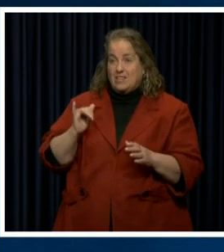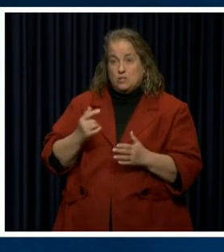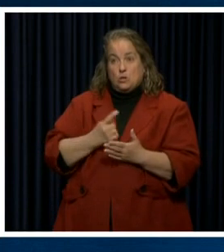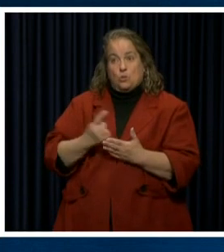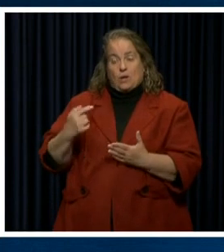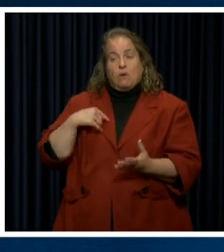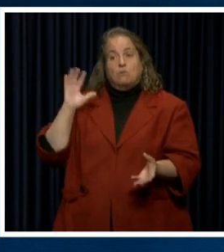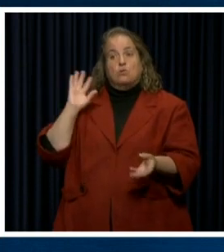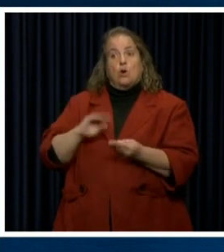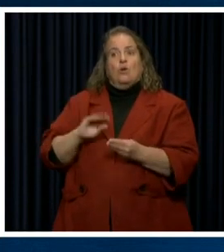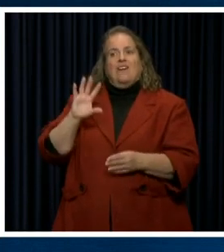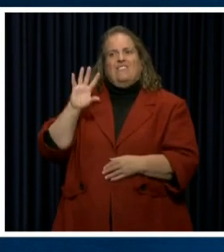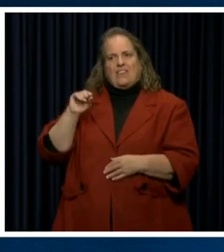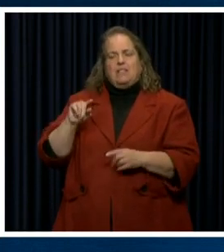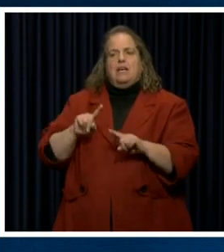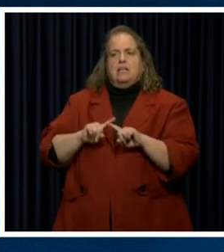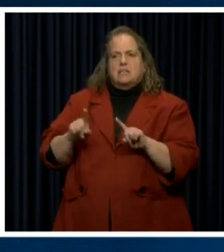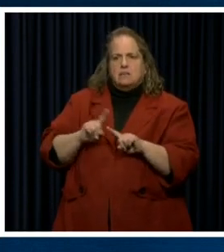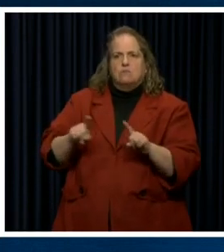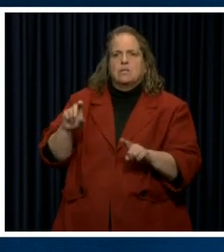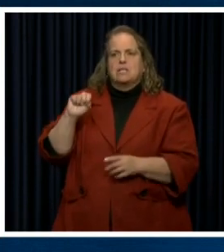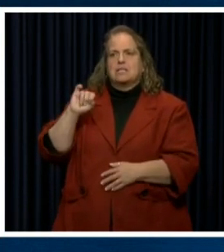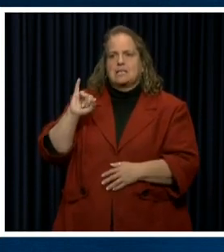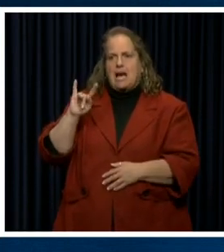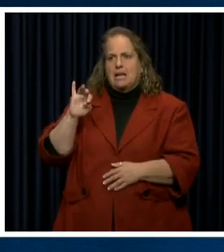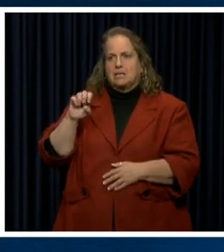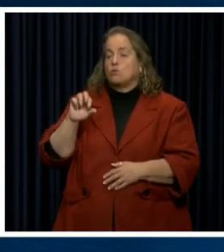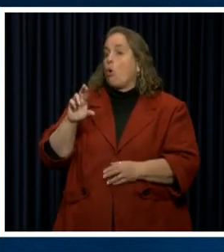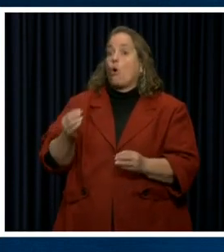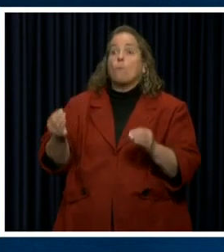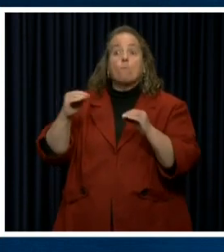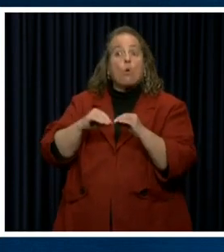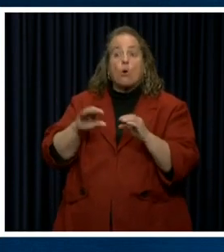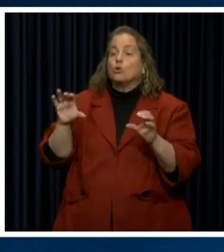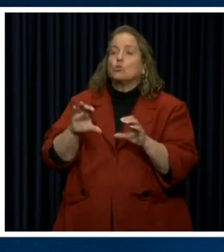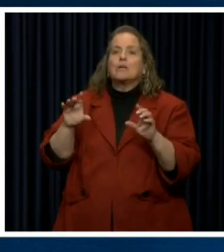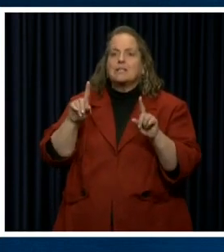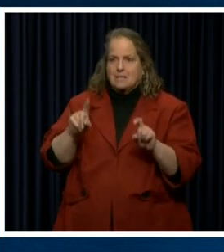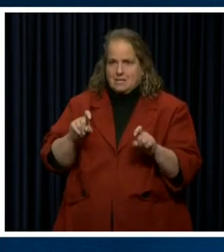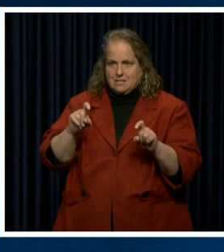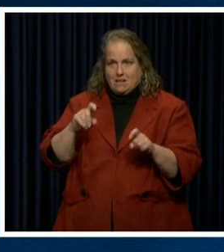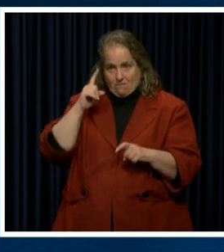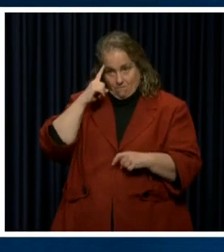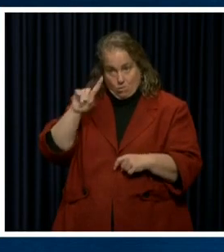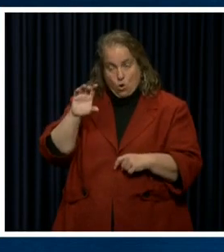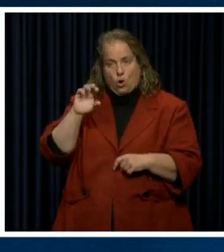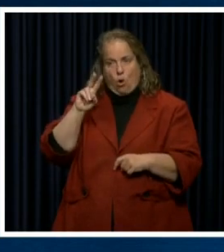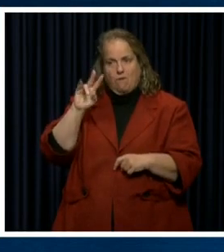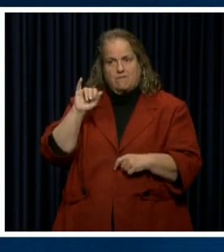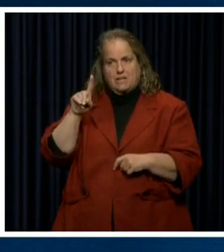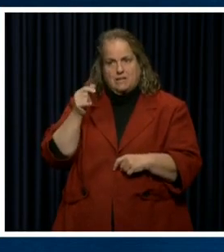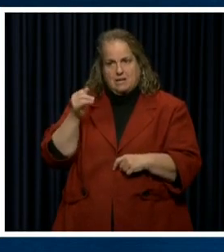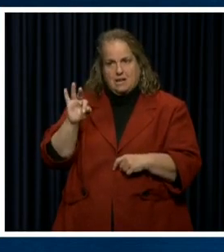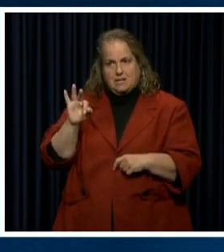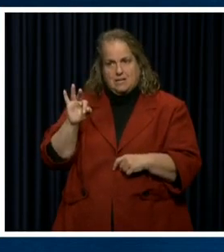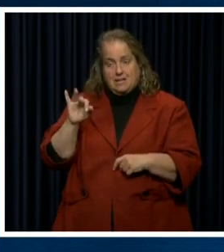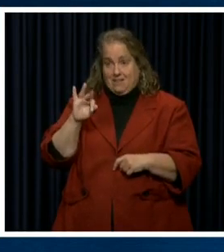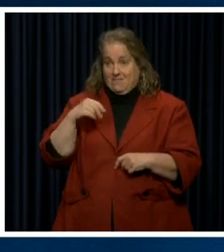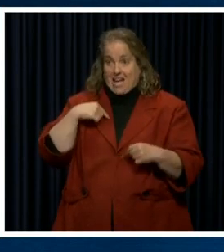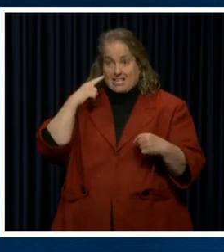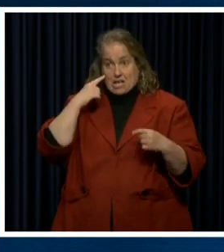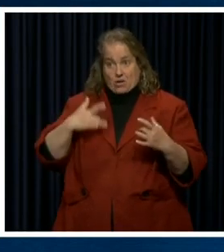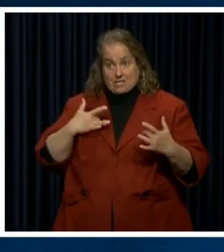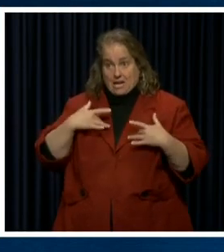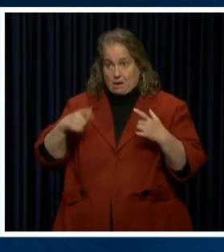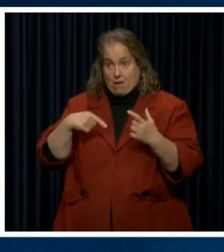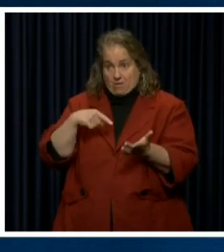50 total sites or more doing testing for COVID-19. If I sound excited about